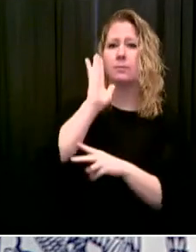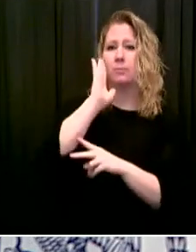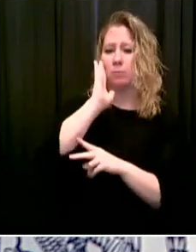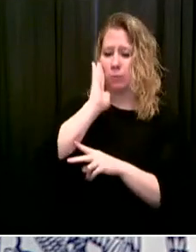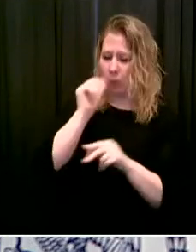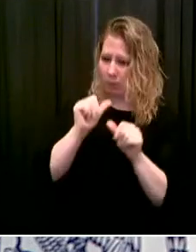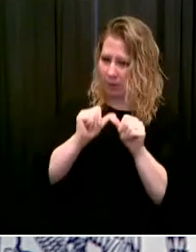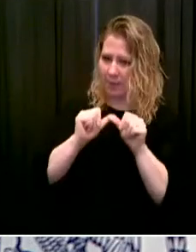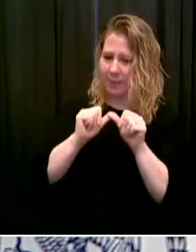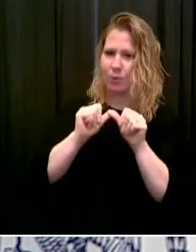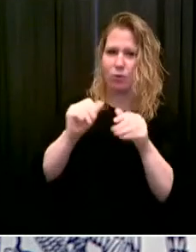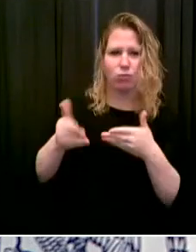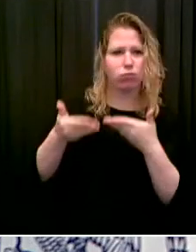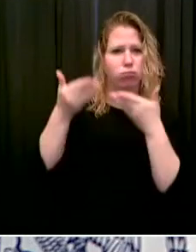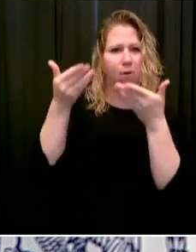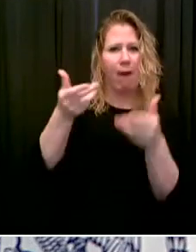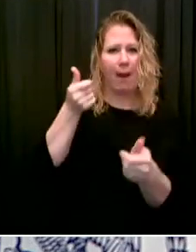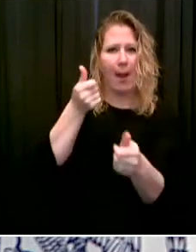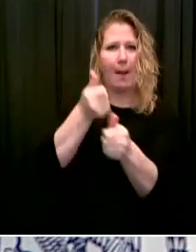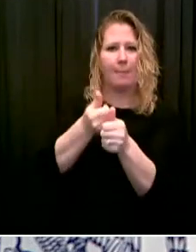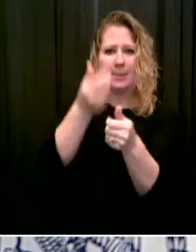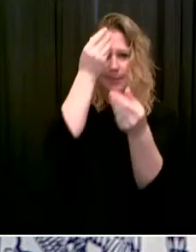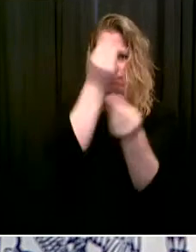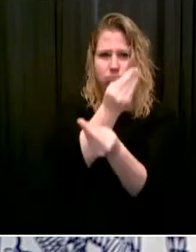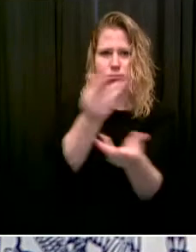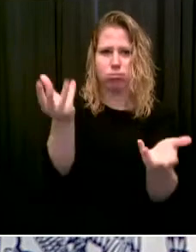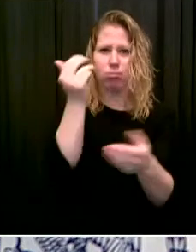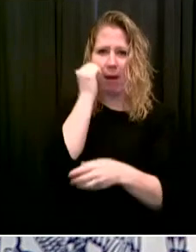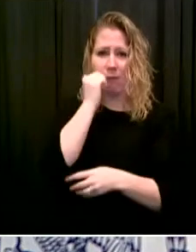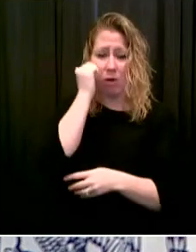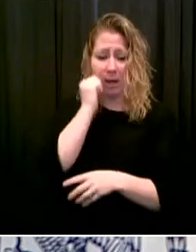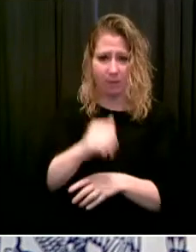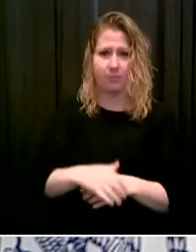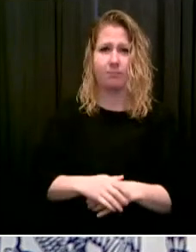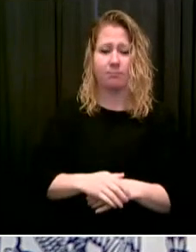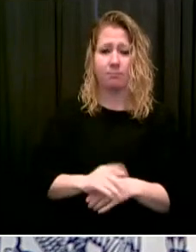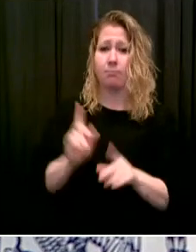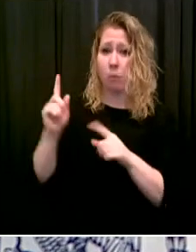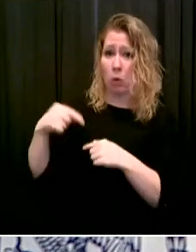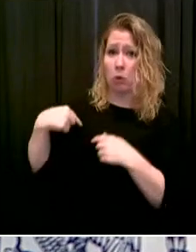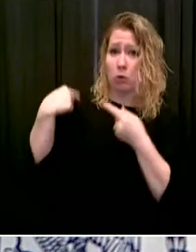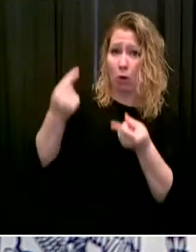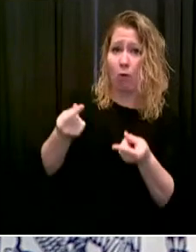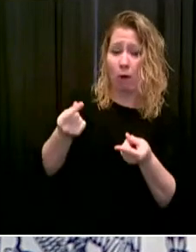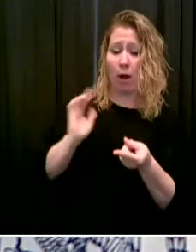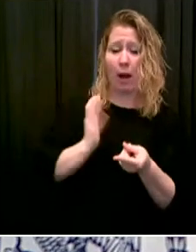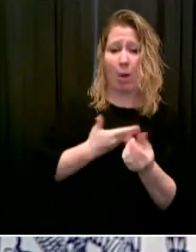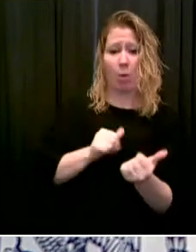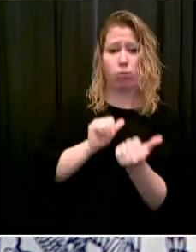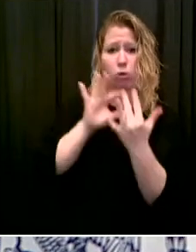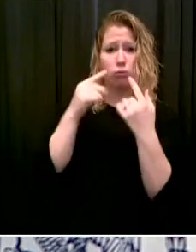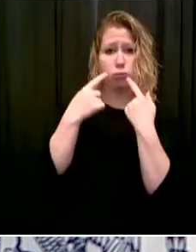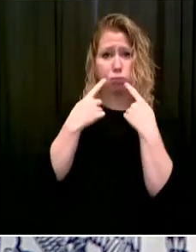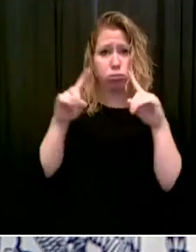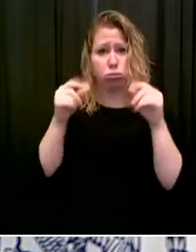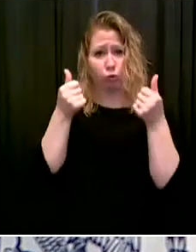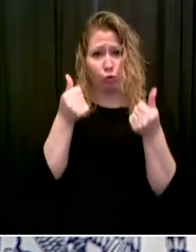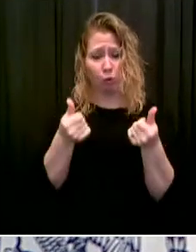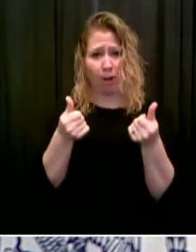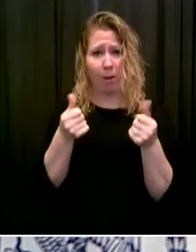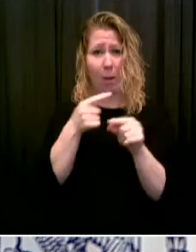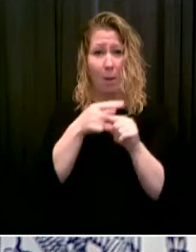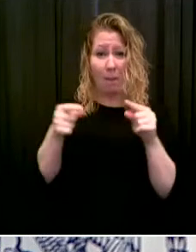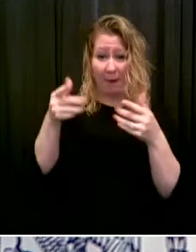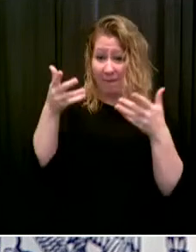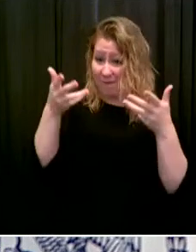experience dealing with the variants has been very successful, but this ball game ain't over. Lot to play out to continue